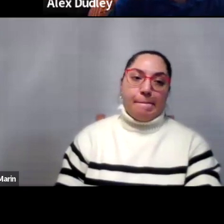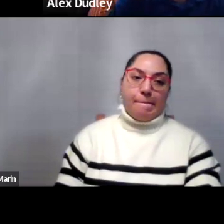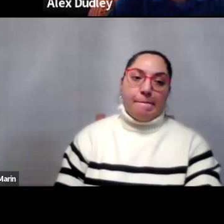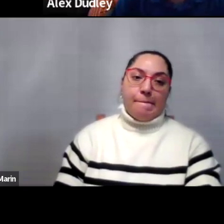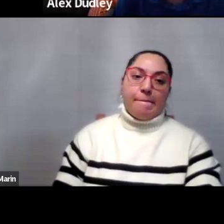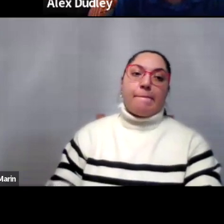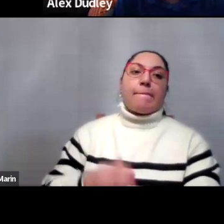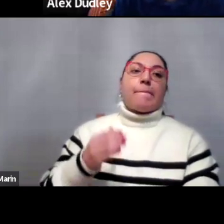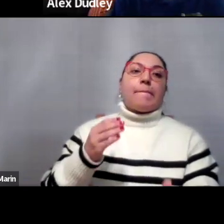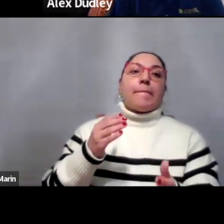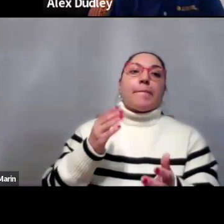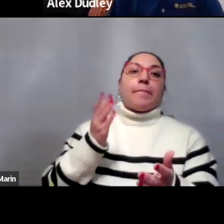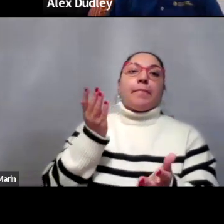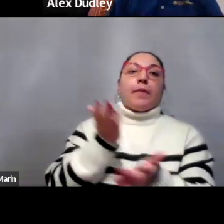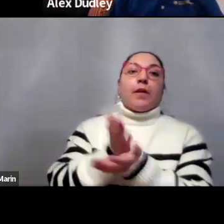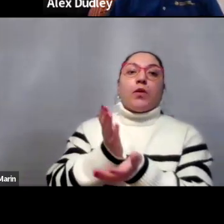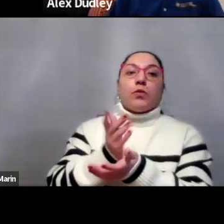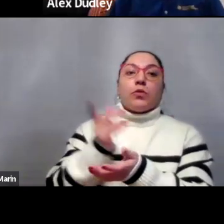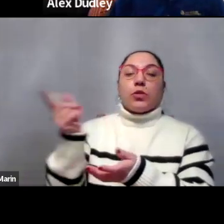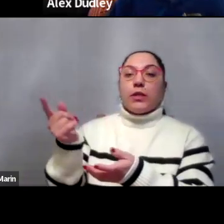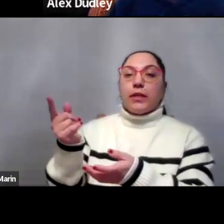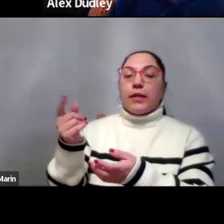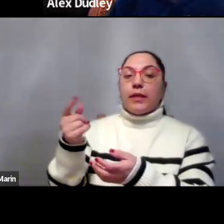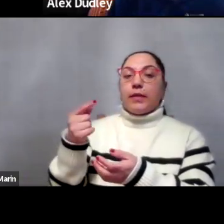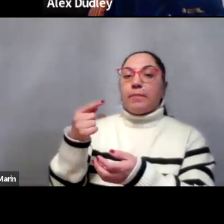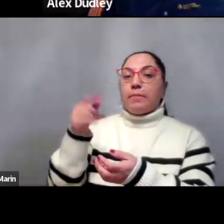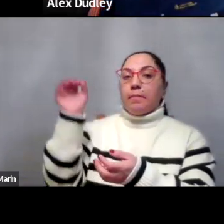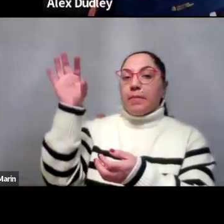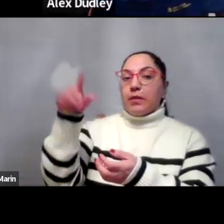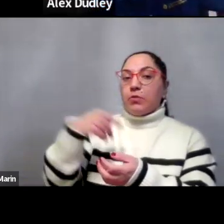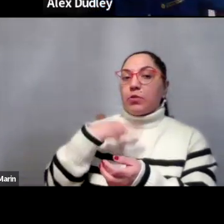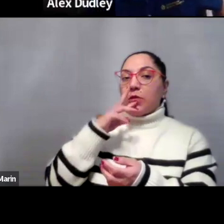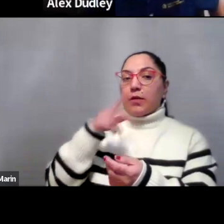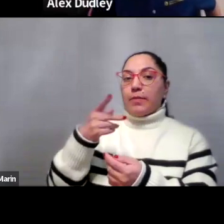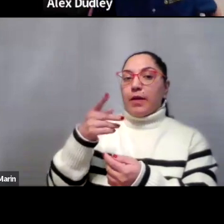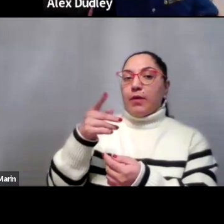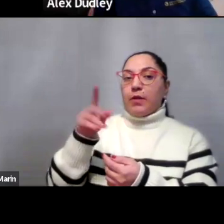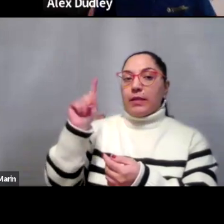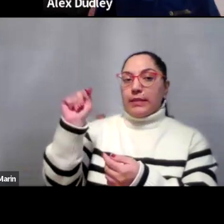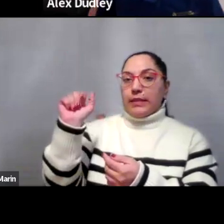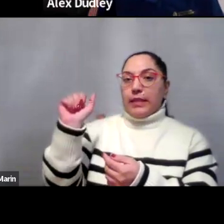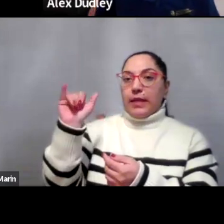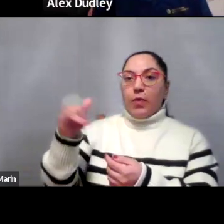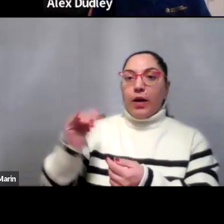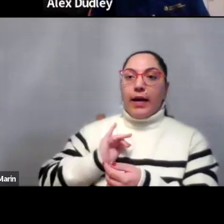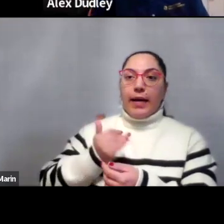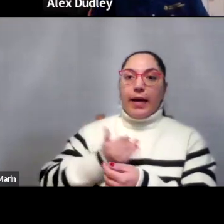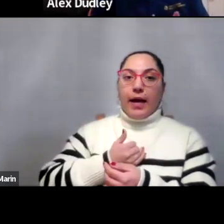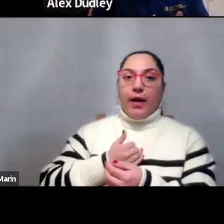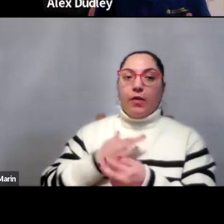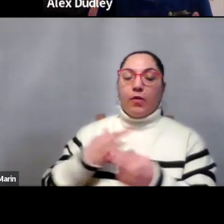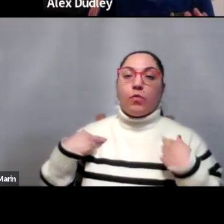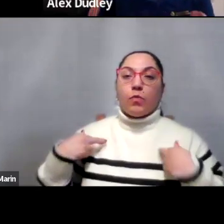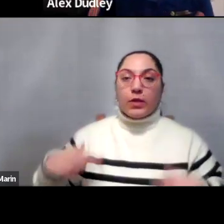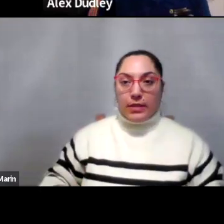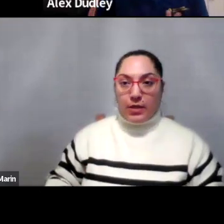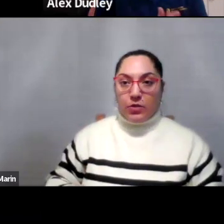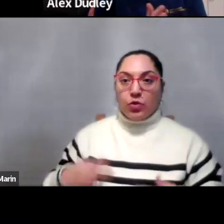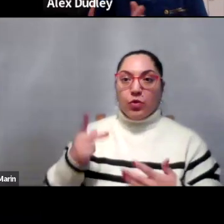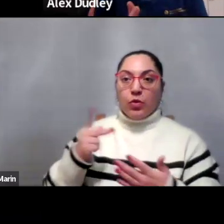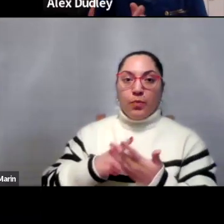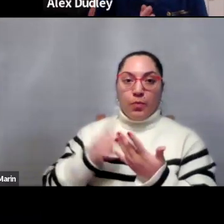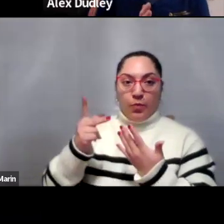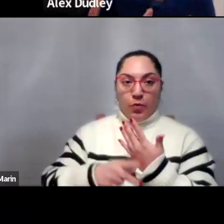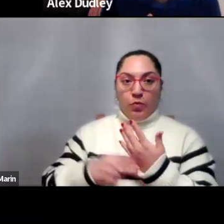All right, Sean mentioned our residential program. Go ahead. We do have